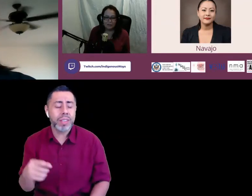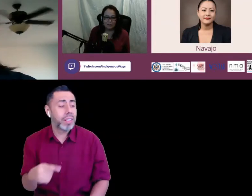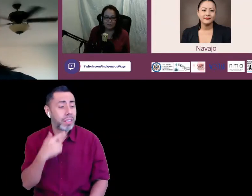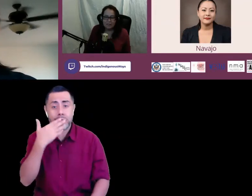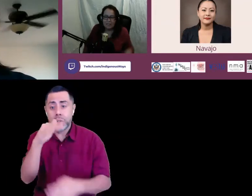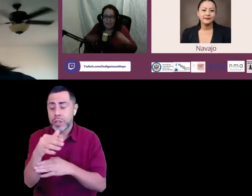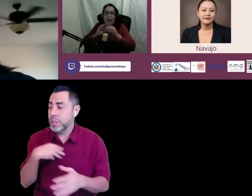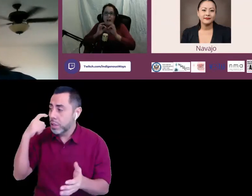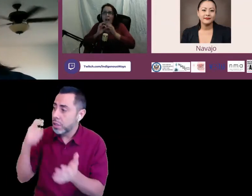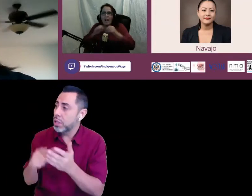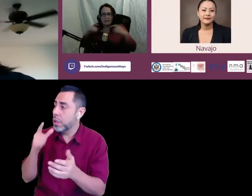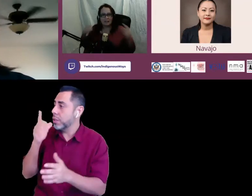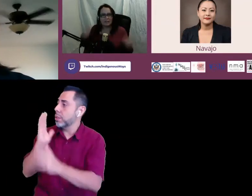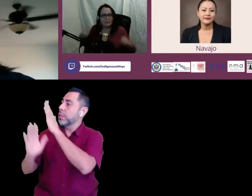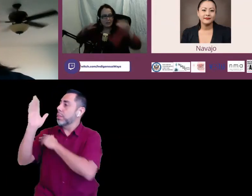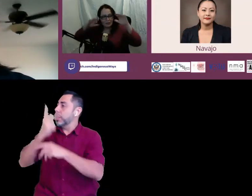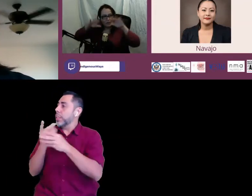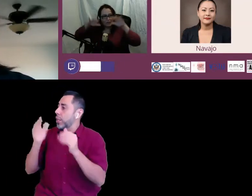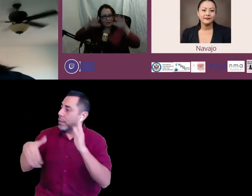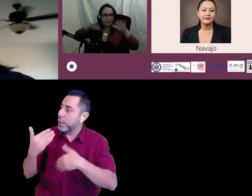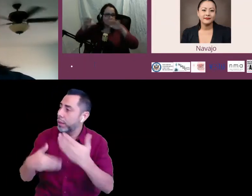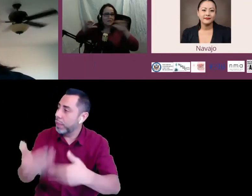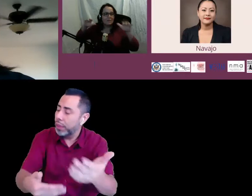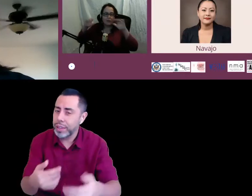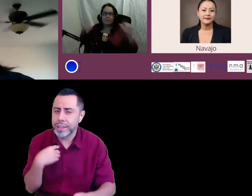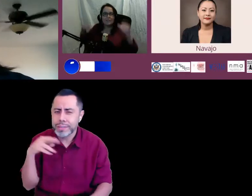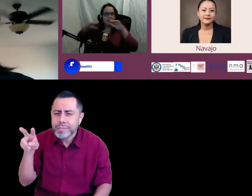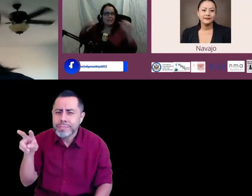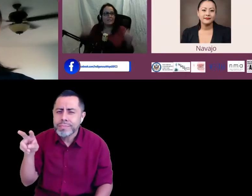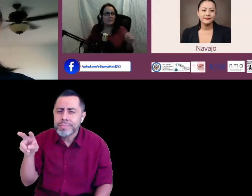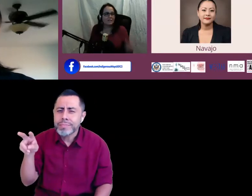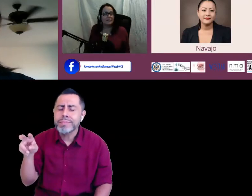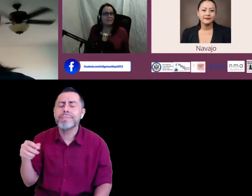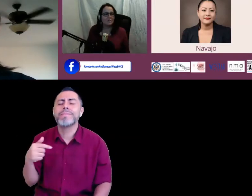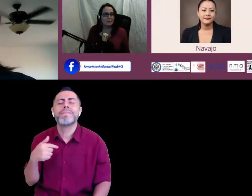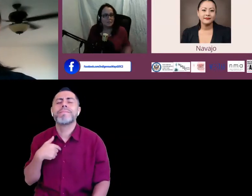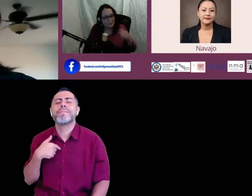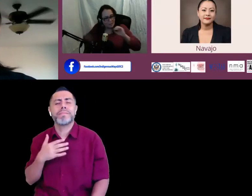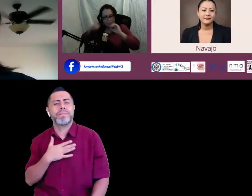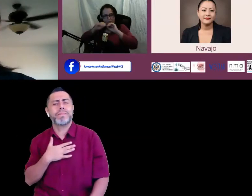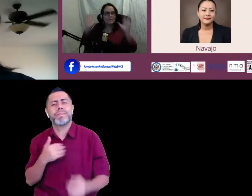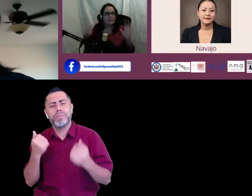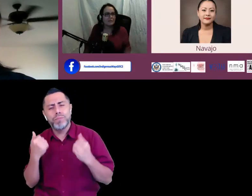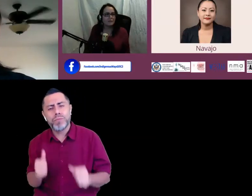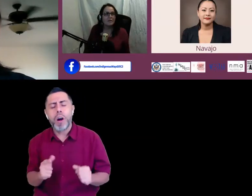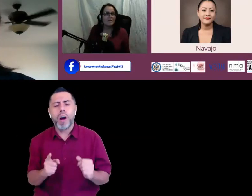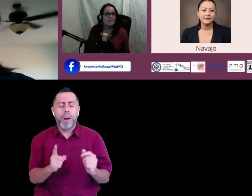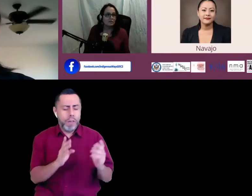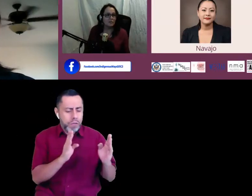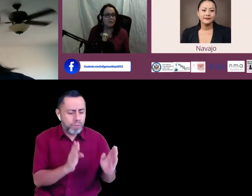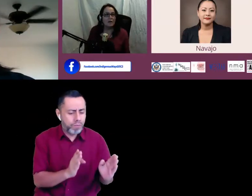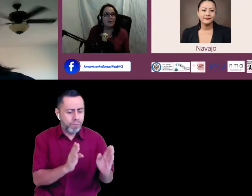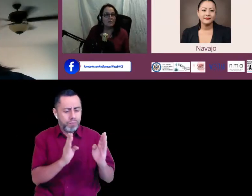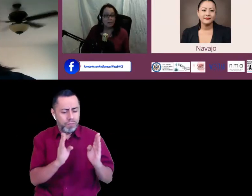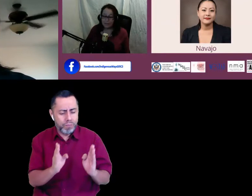walk into it. I'm just like, ah, la, la, la, you know, so I try to go at a prosody pace so that the interpreters can be really clear.